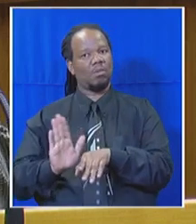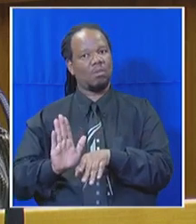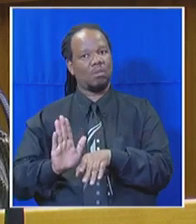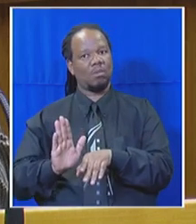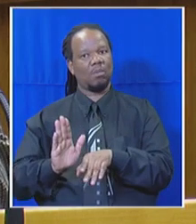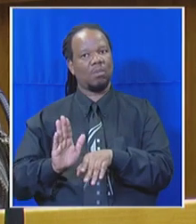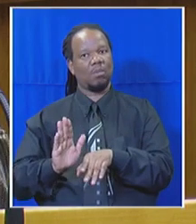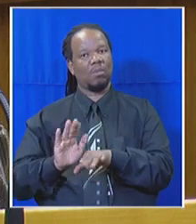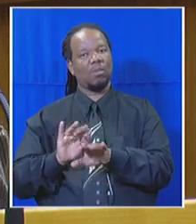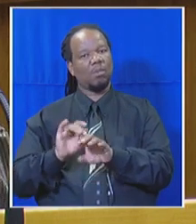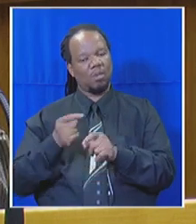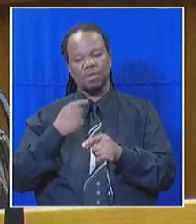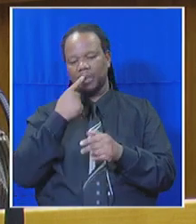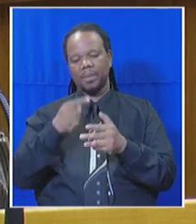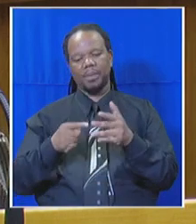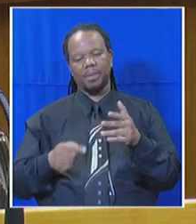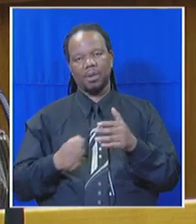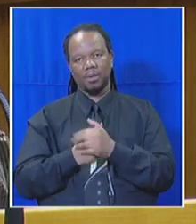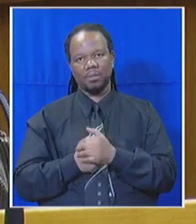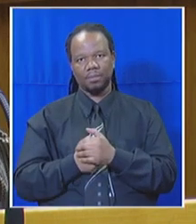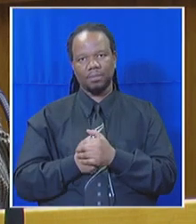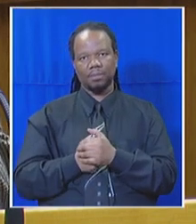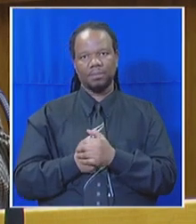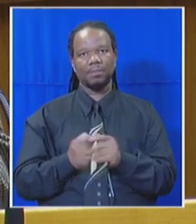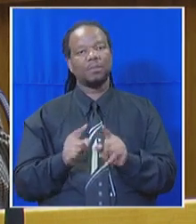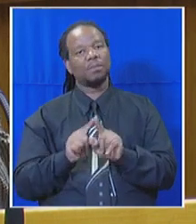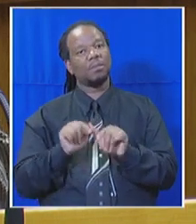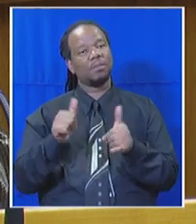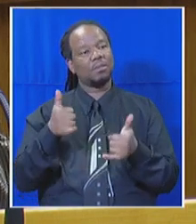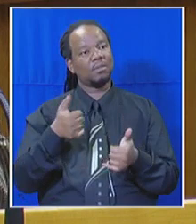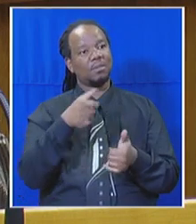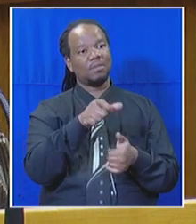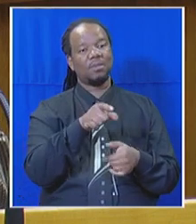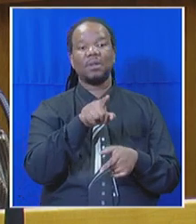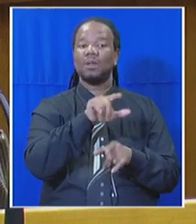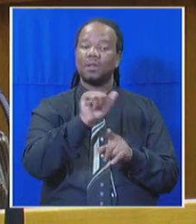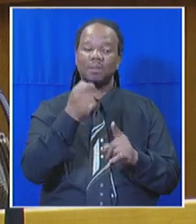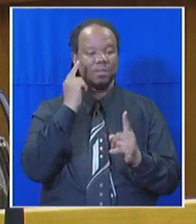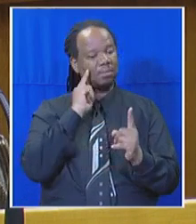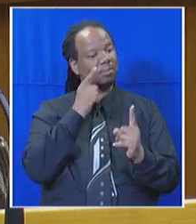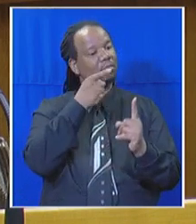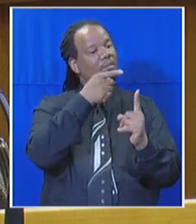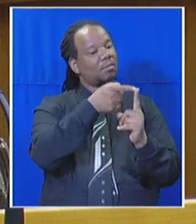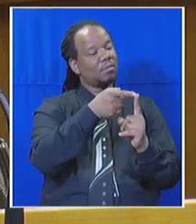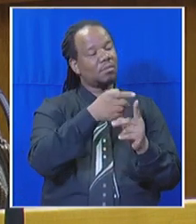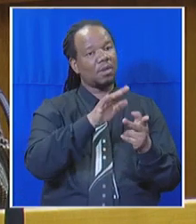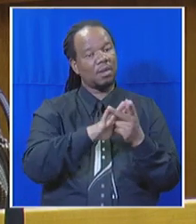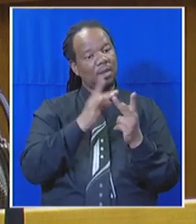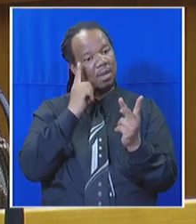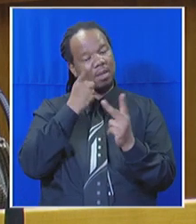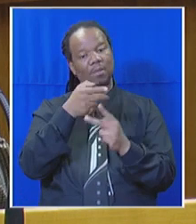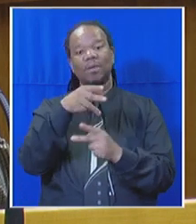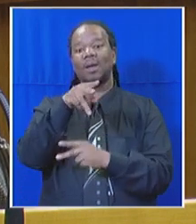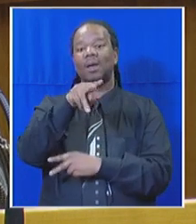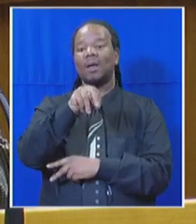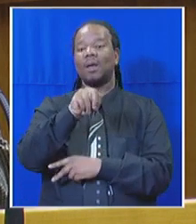to name a few. Of overriding importance is its alignment with the aims and objectives of the National Development Plan, as